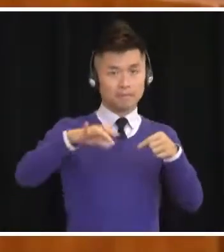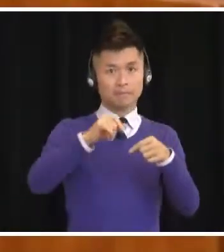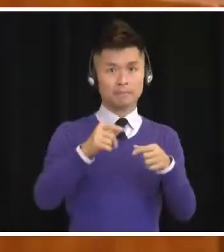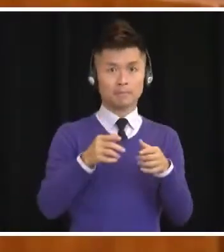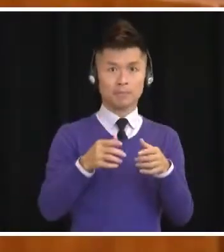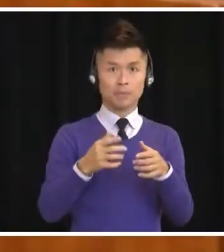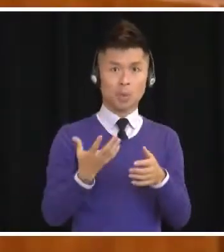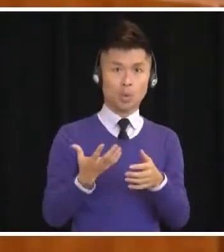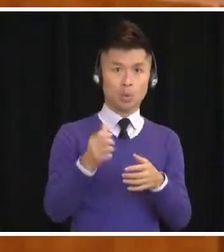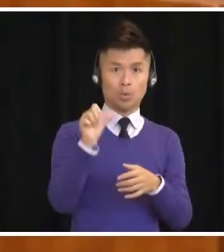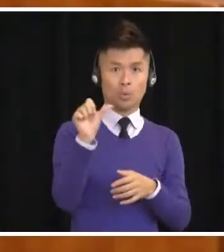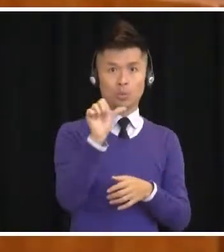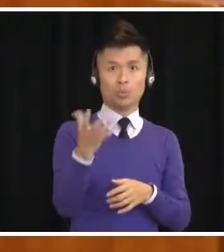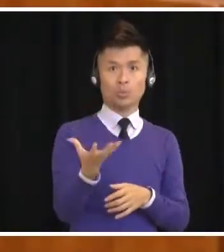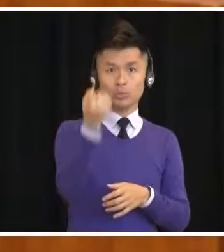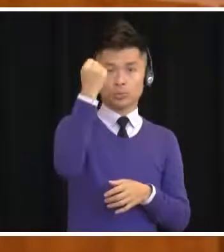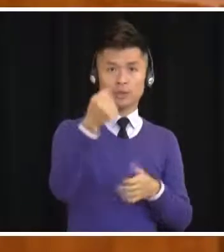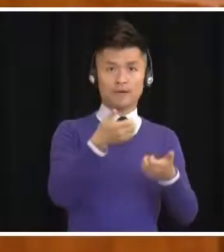Principles.